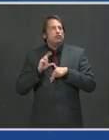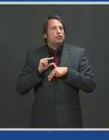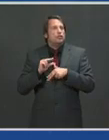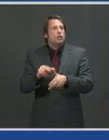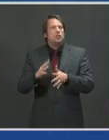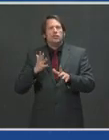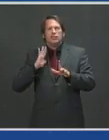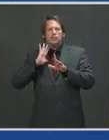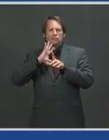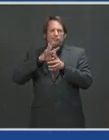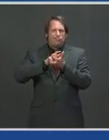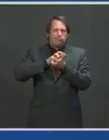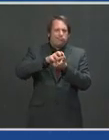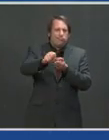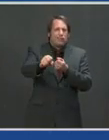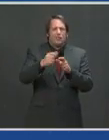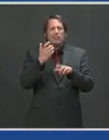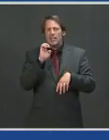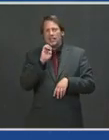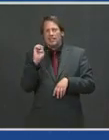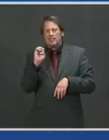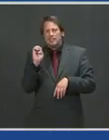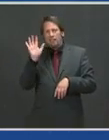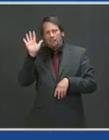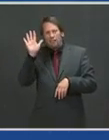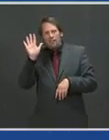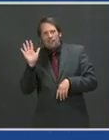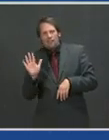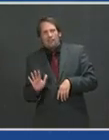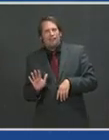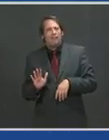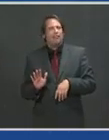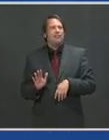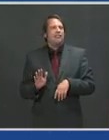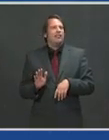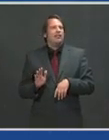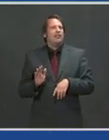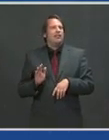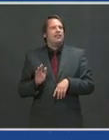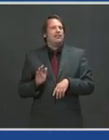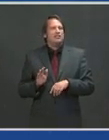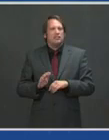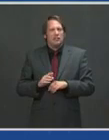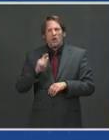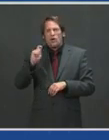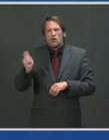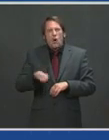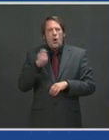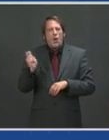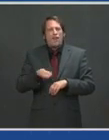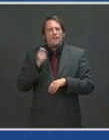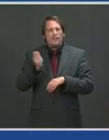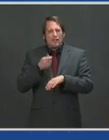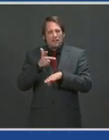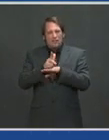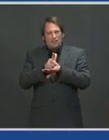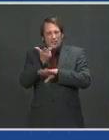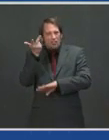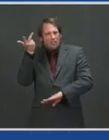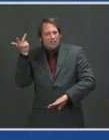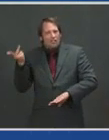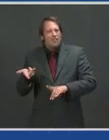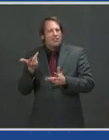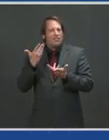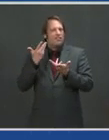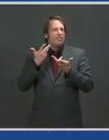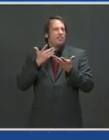Gulf Coasts. Ask all those farmers and small business owners and homeowners whether investing in clean energy